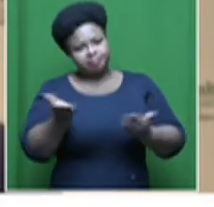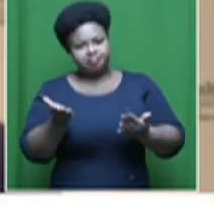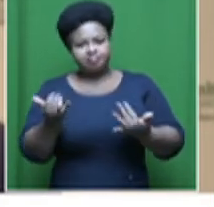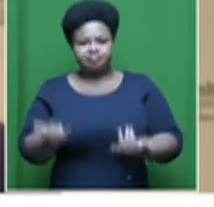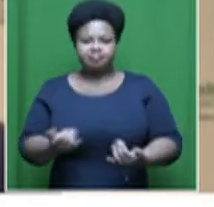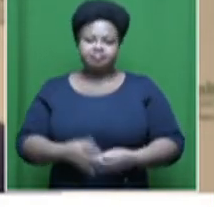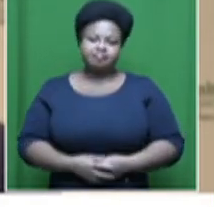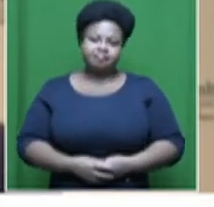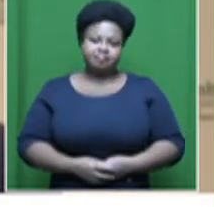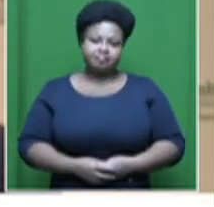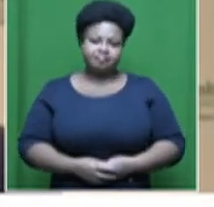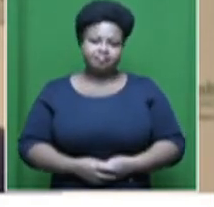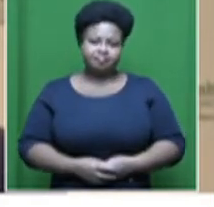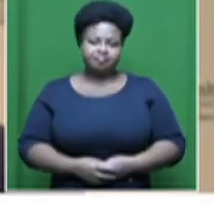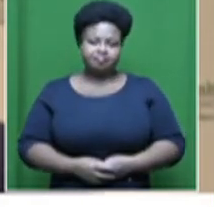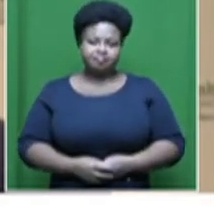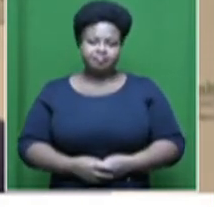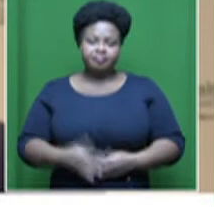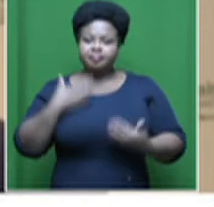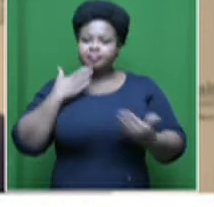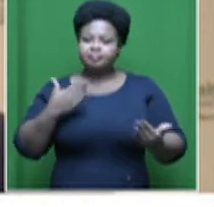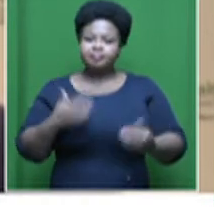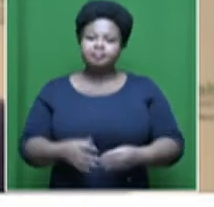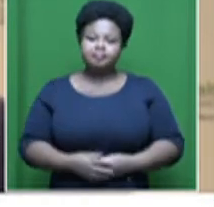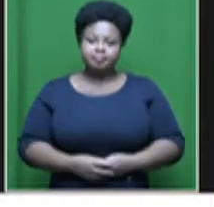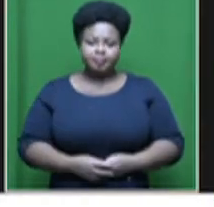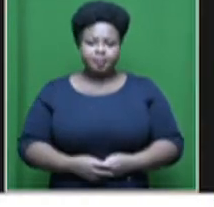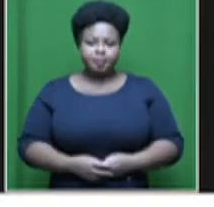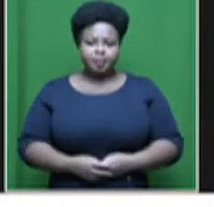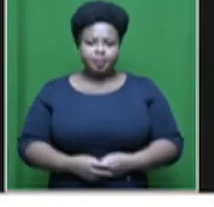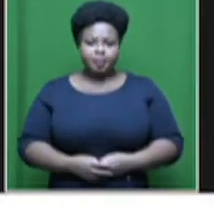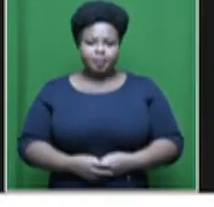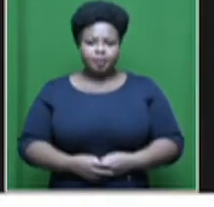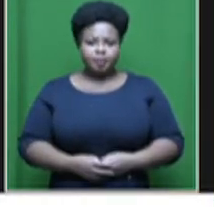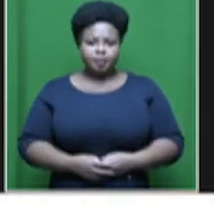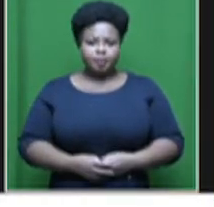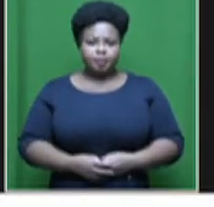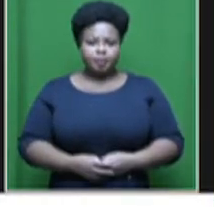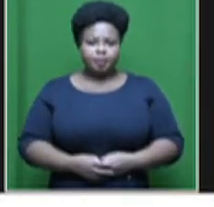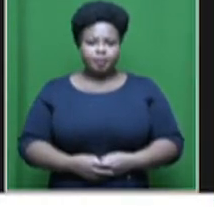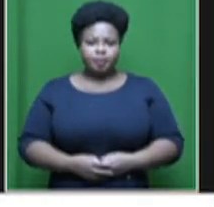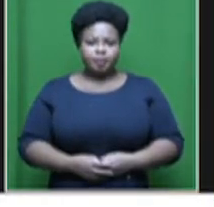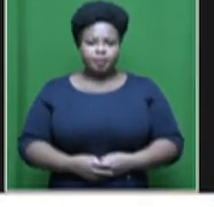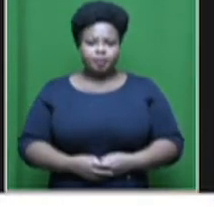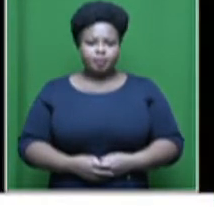table your presentation. Thank you very much, Professor.